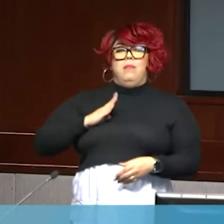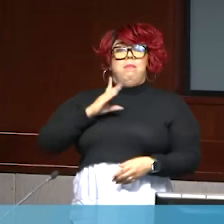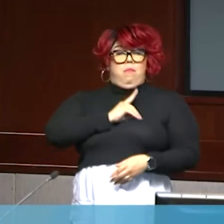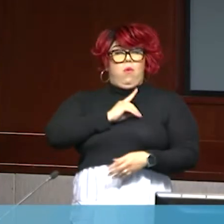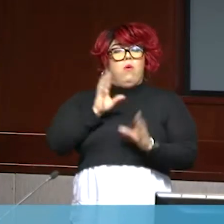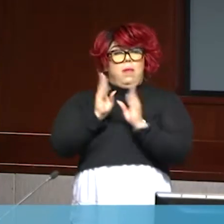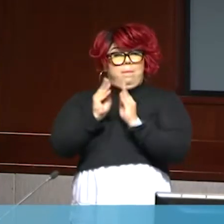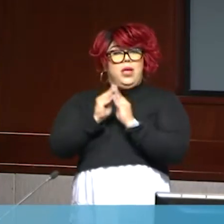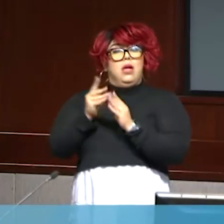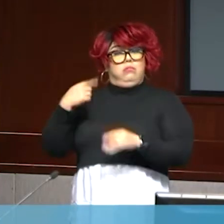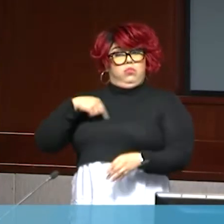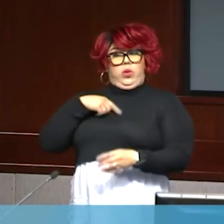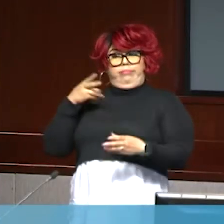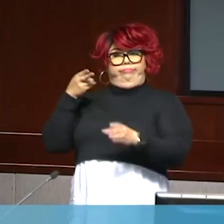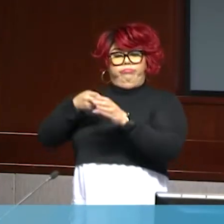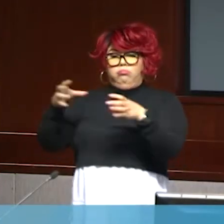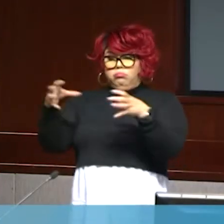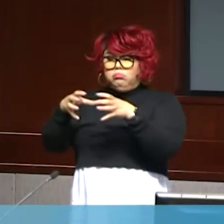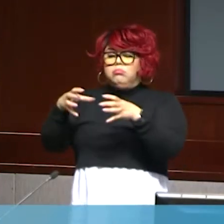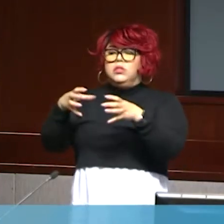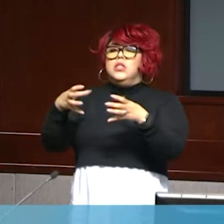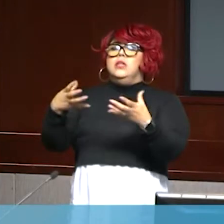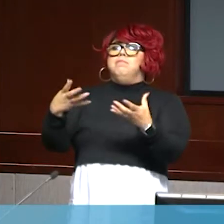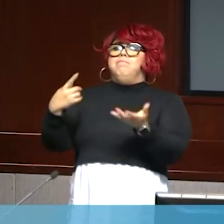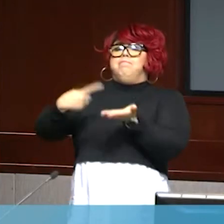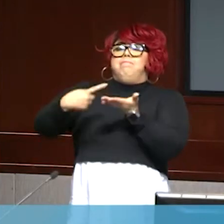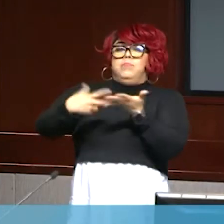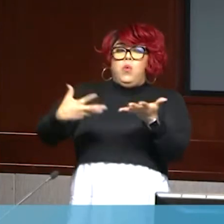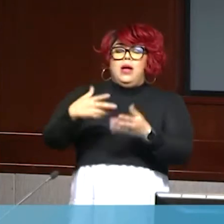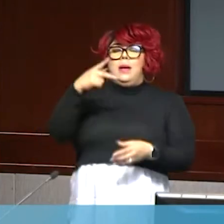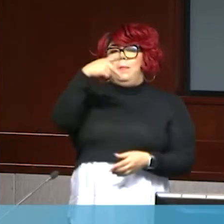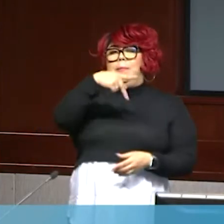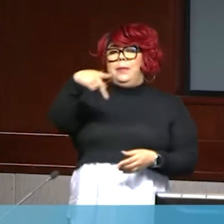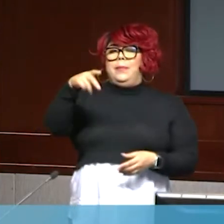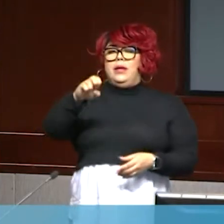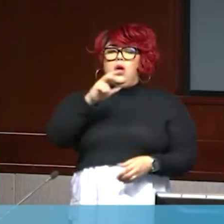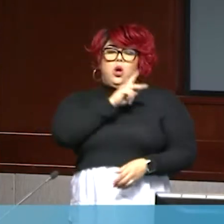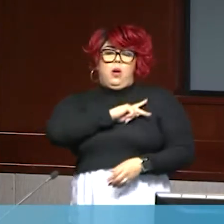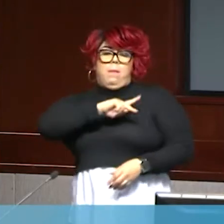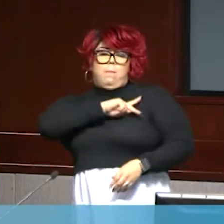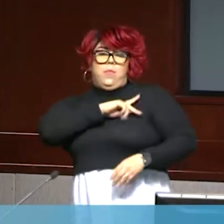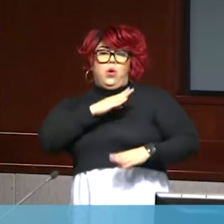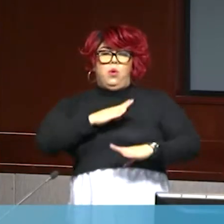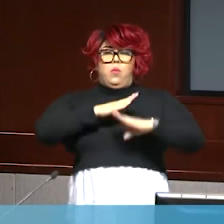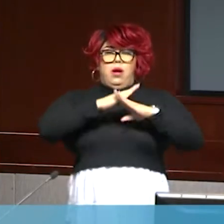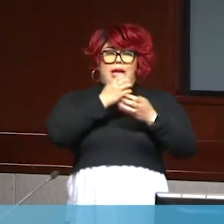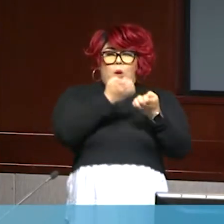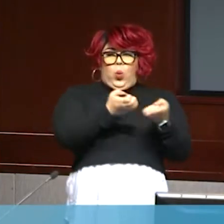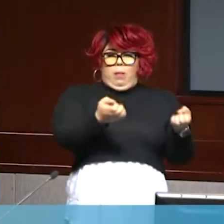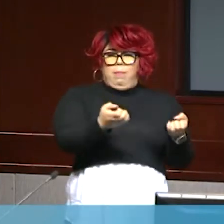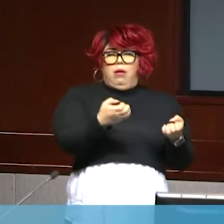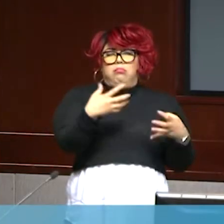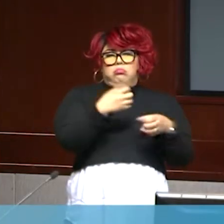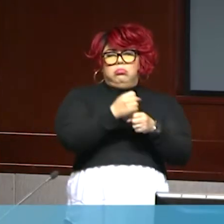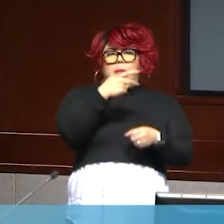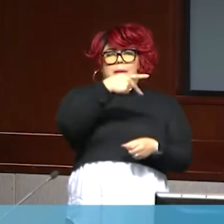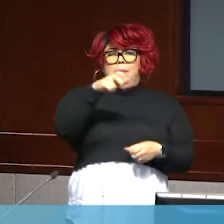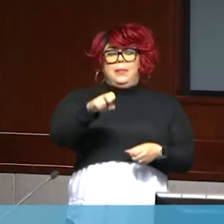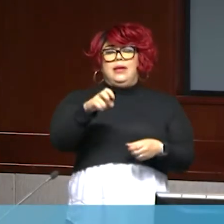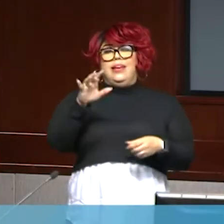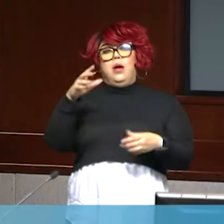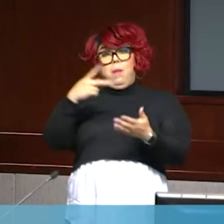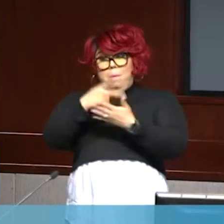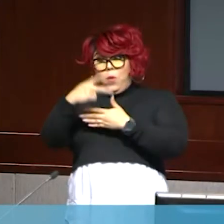Tuesday about a PPE, a personal protection equipment, protective equipment distribution